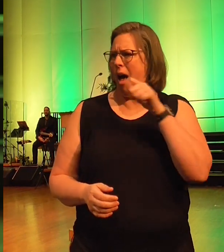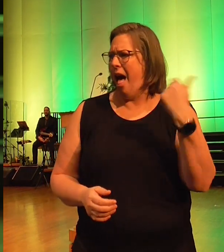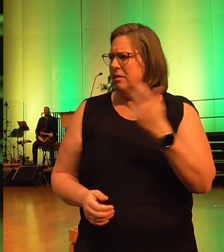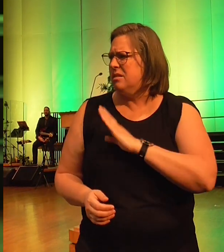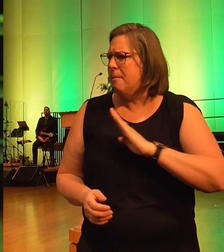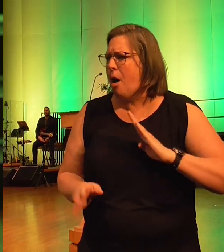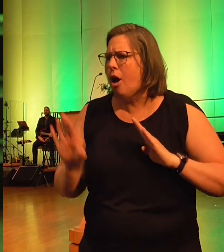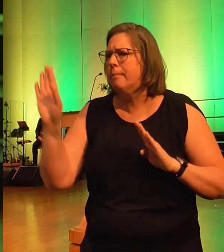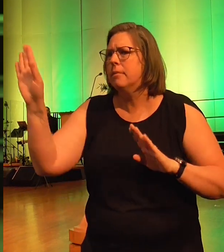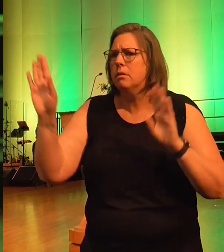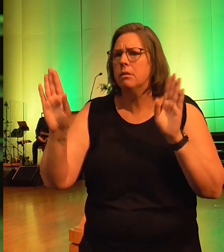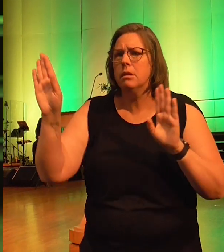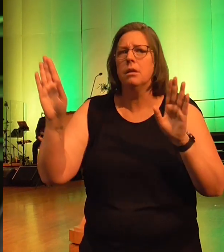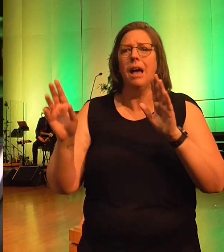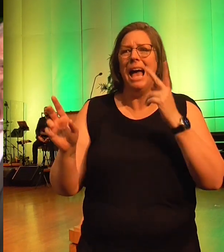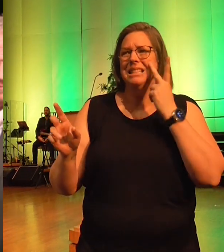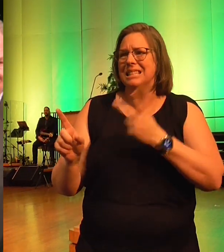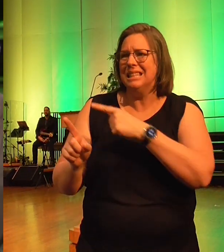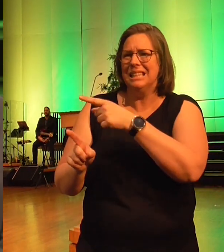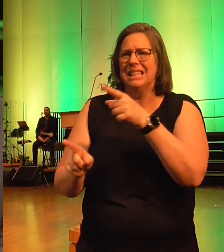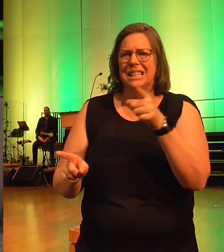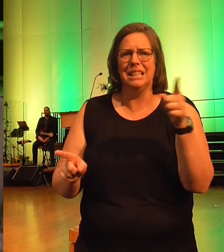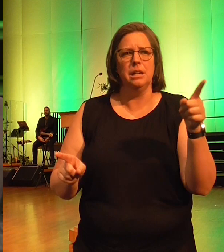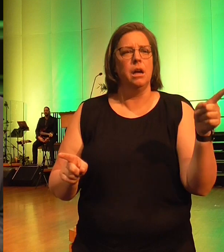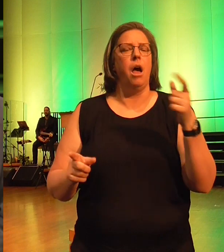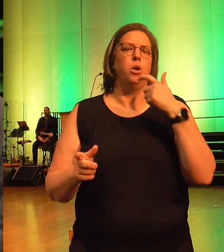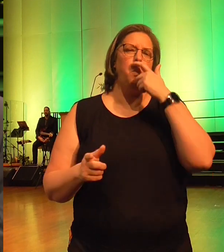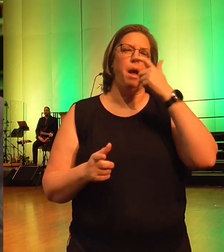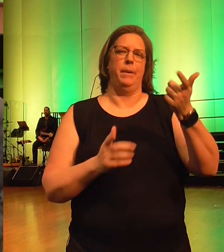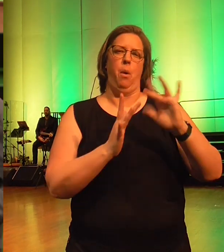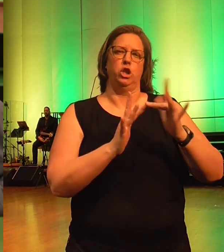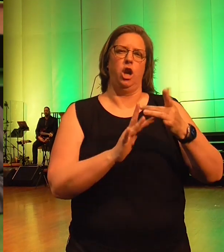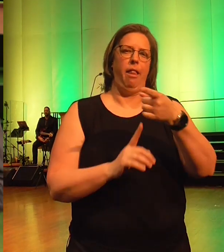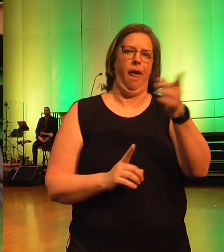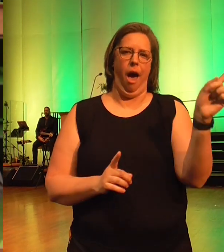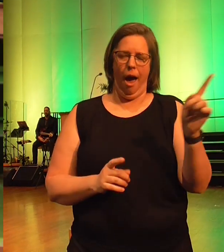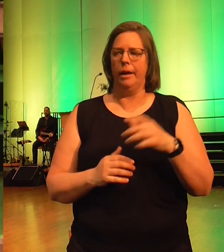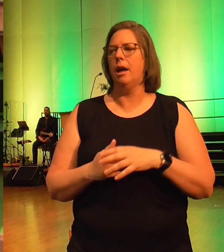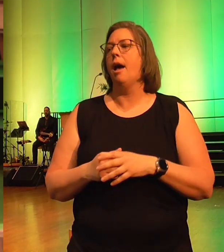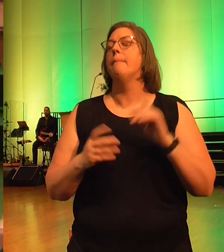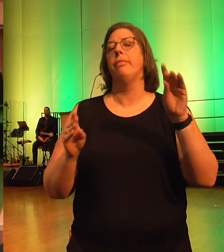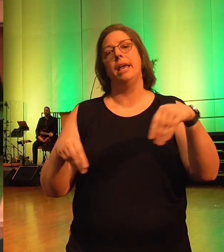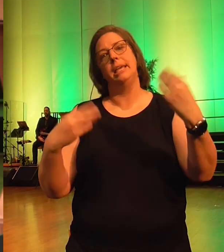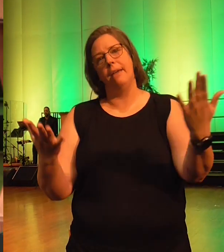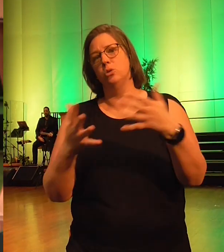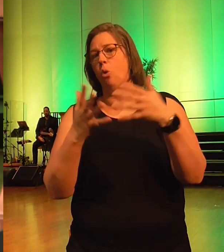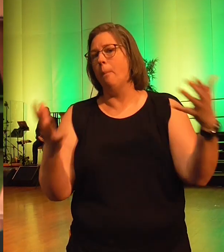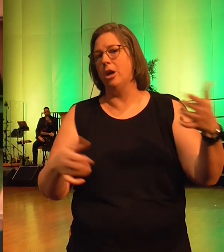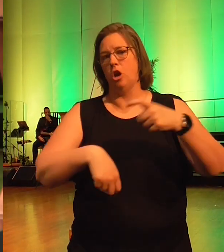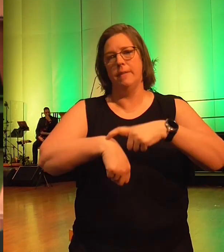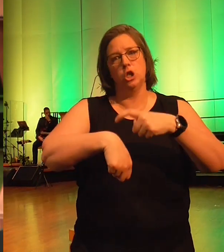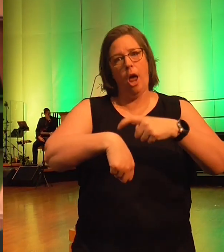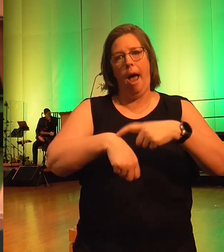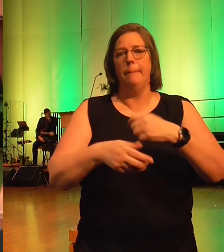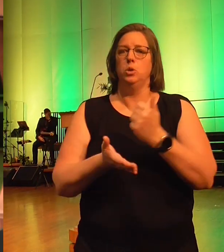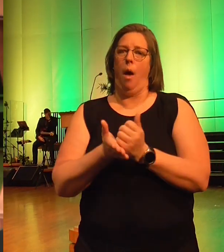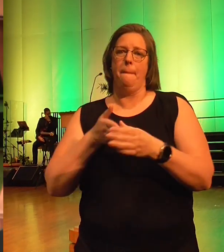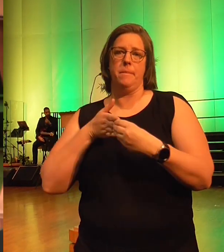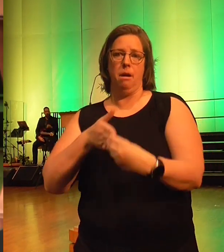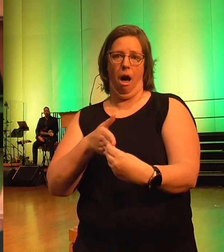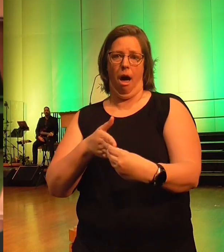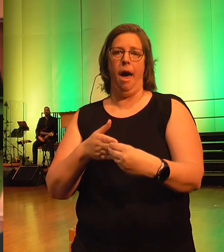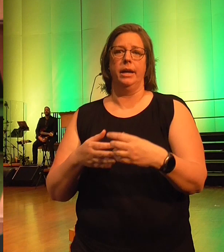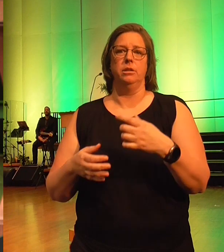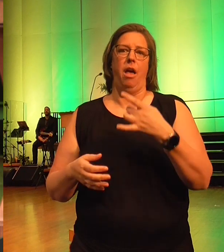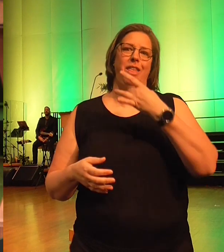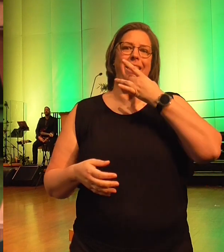Barb. Anybody else? I'm sure Steve and a lot of others are watching online. These are folks that give an incredible amount of their time to help guide our lighthouse here.